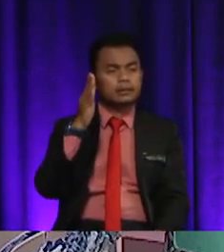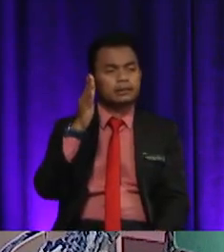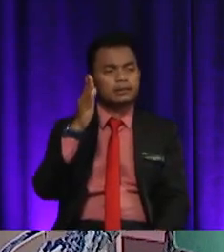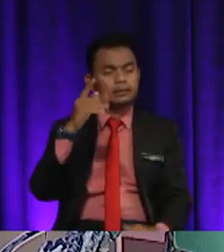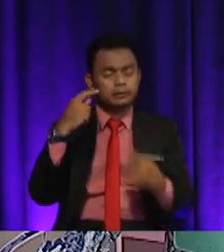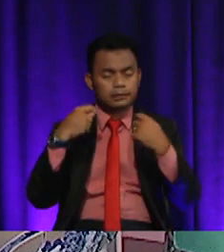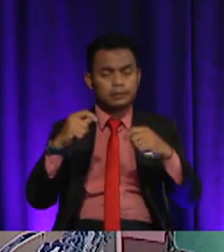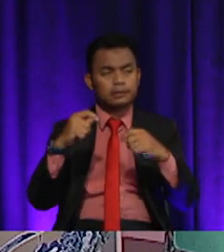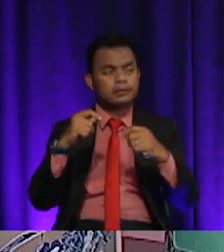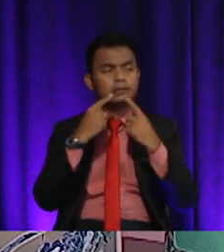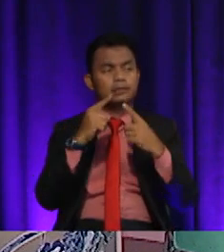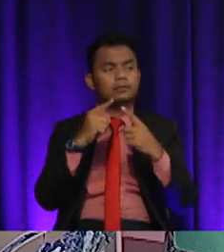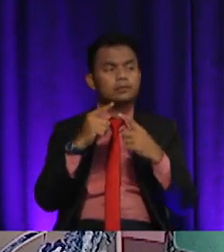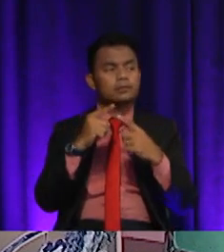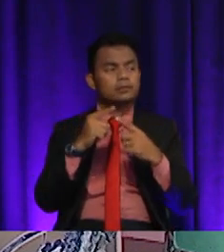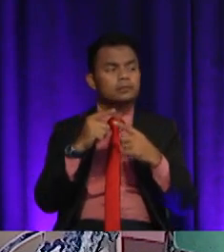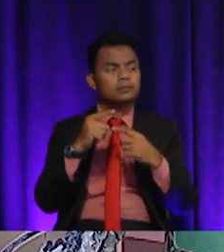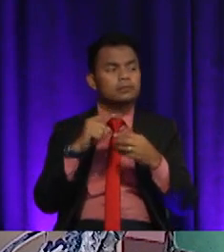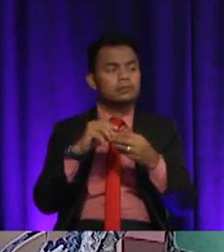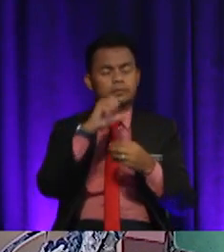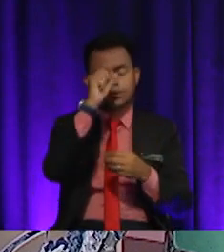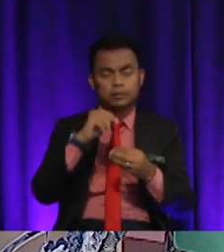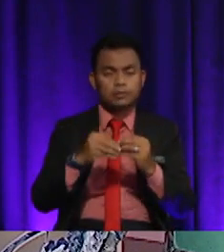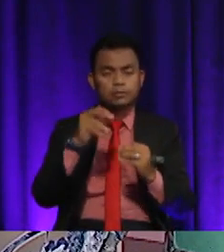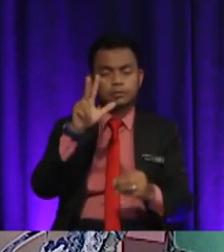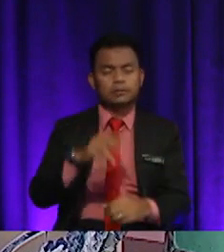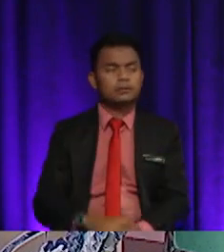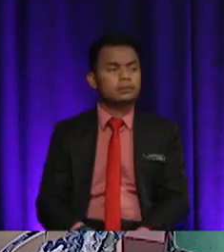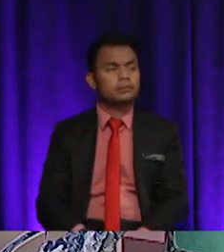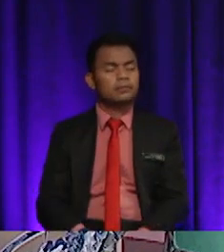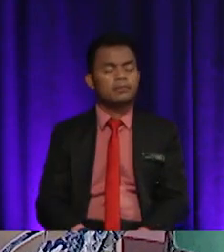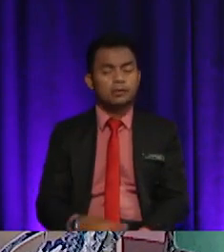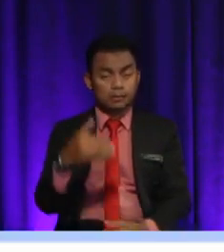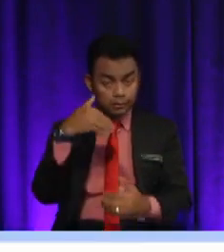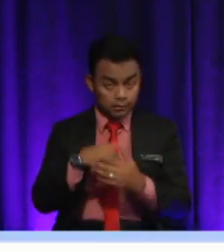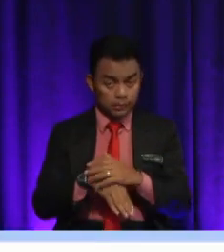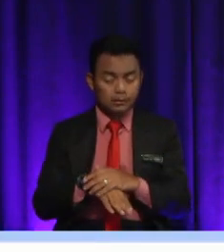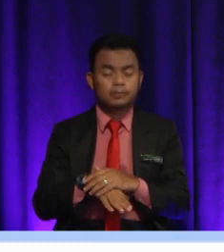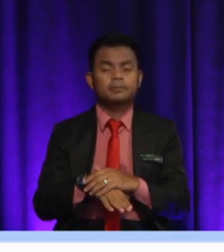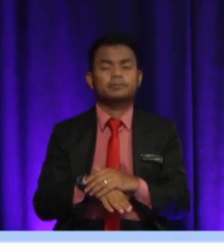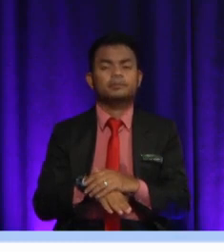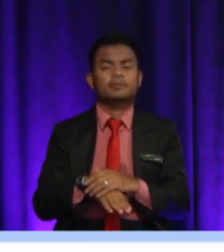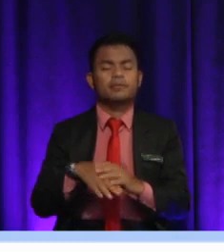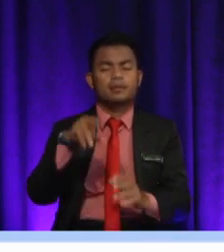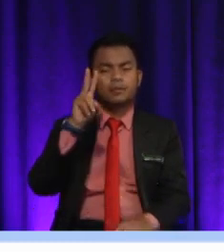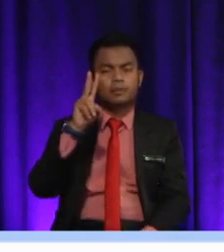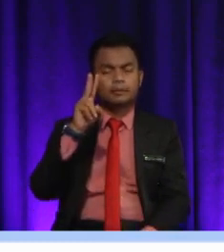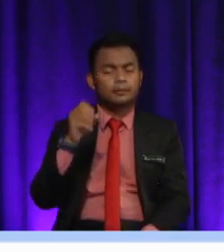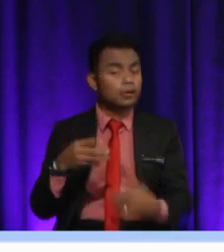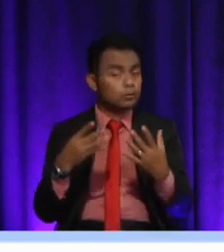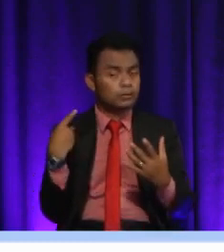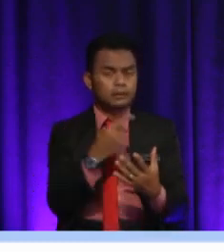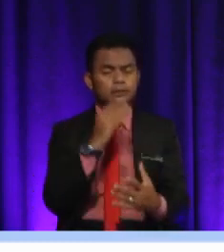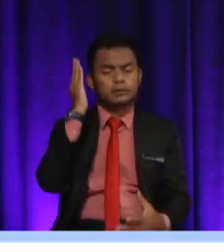step. Okay, we have question 19. In paragraph 2, how do we know Lily was determined to get